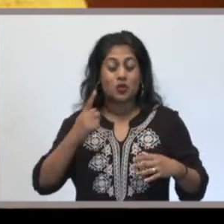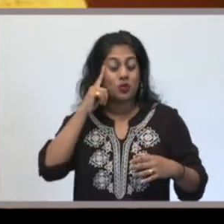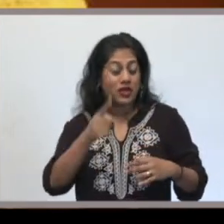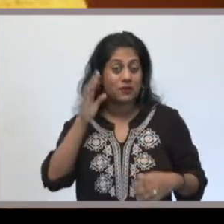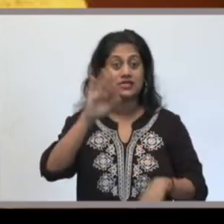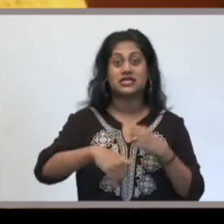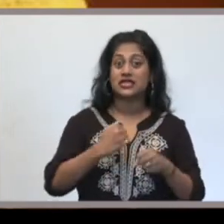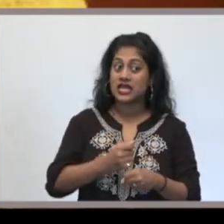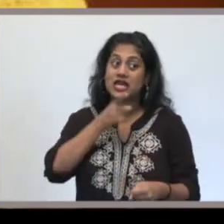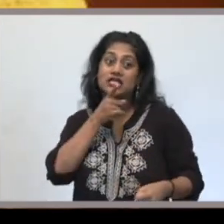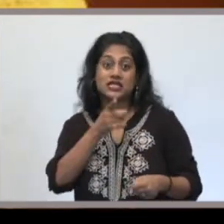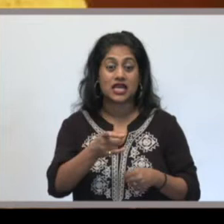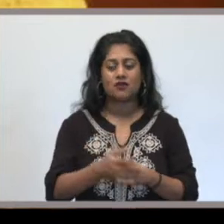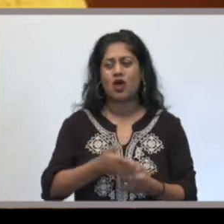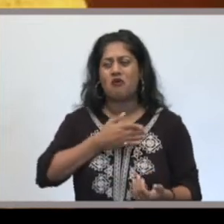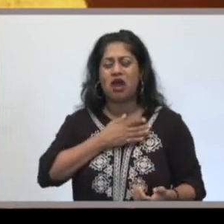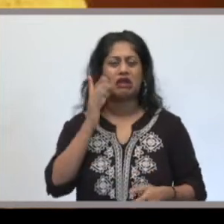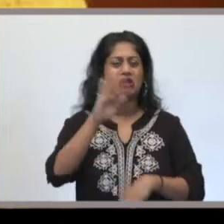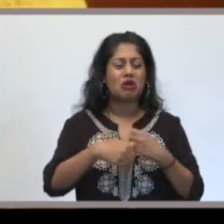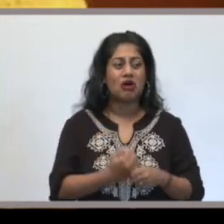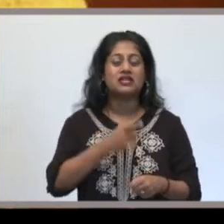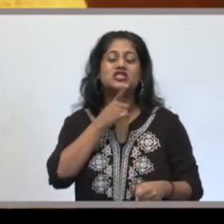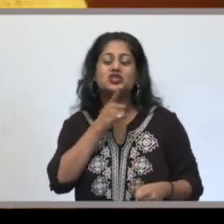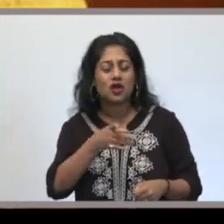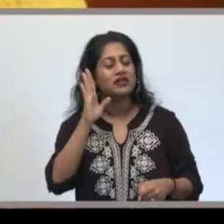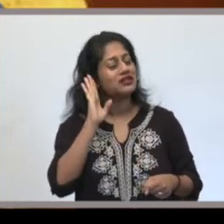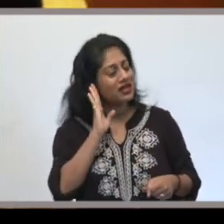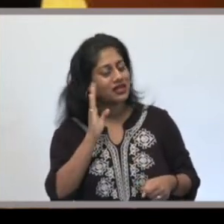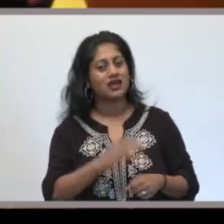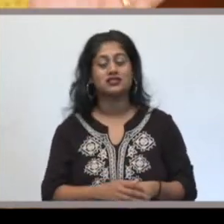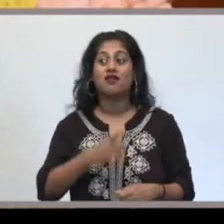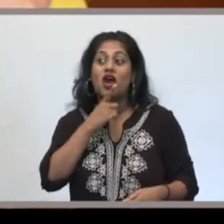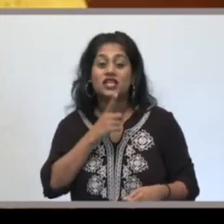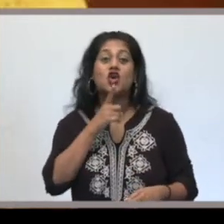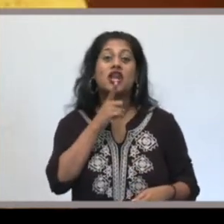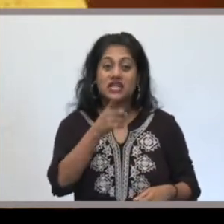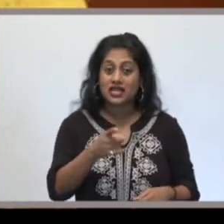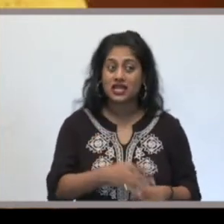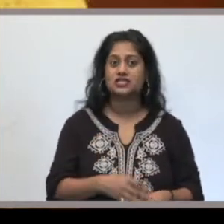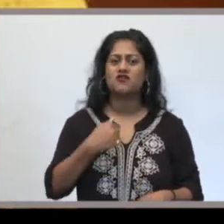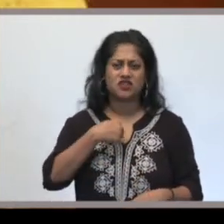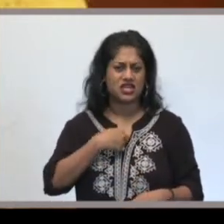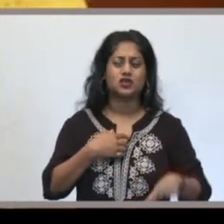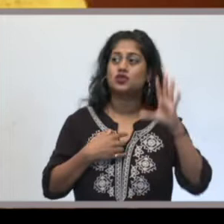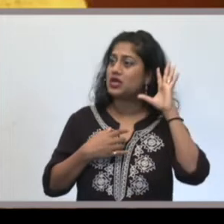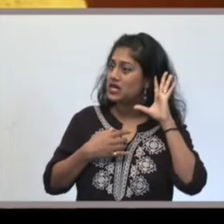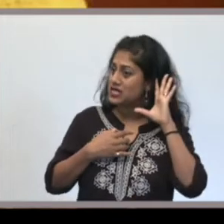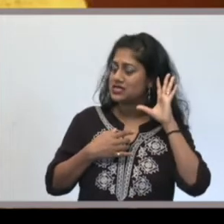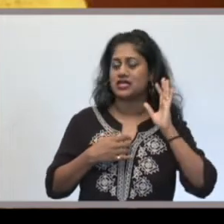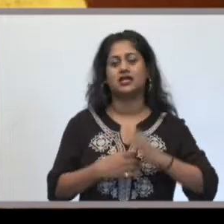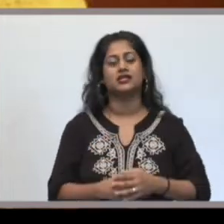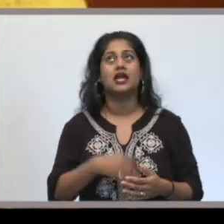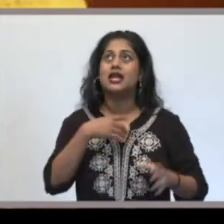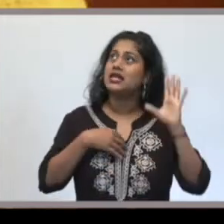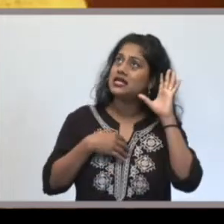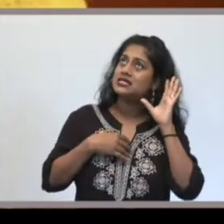happy in 2021, because I want to talk to you again on what I spoke at the 31st Watch Night service about